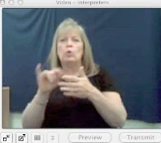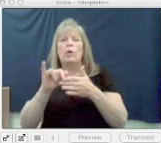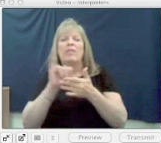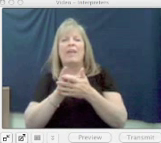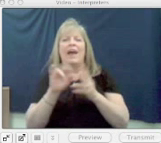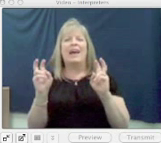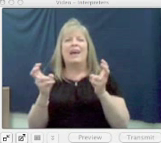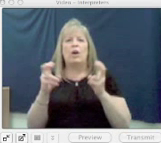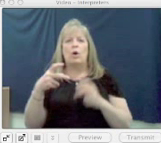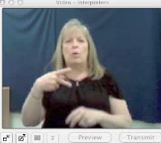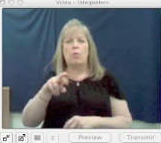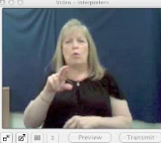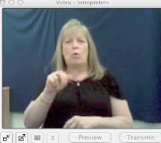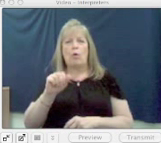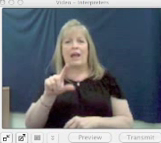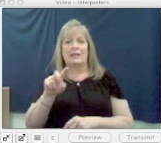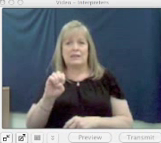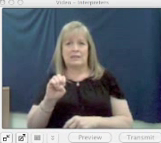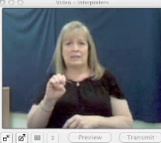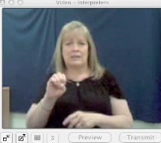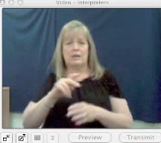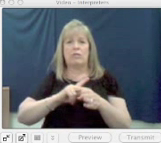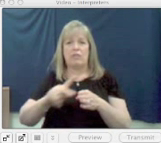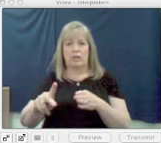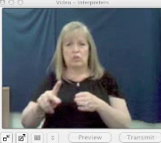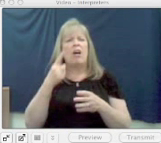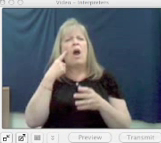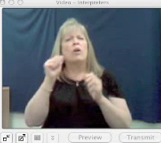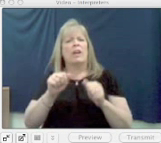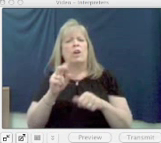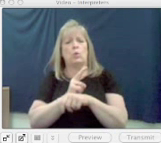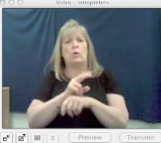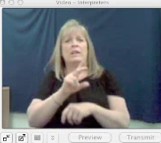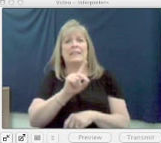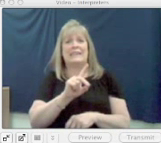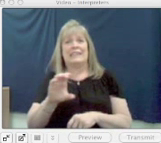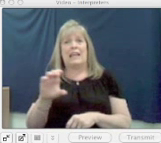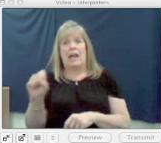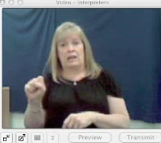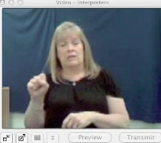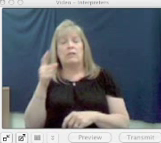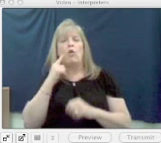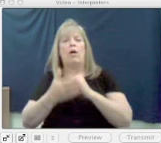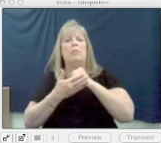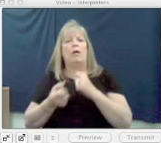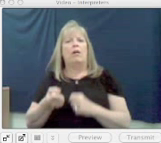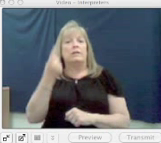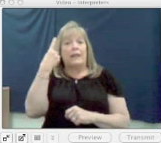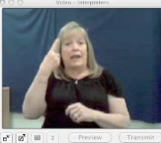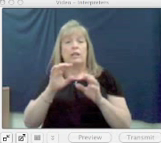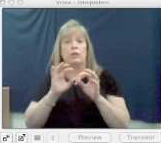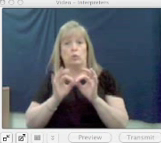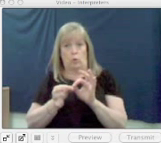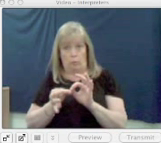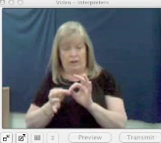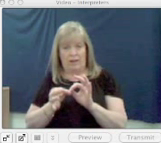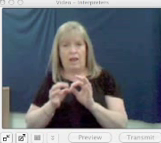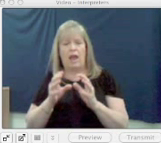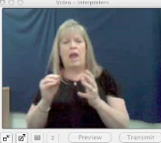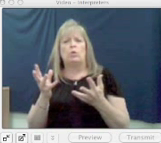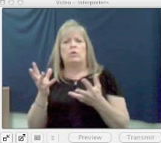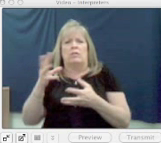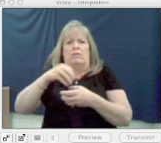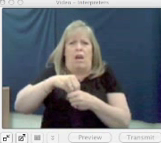can be used to understand interpreting and to engage in interpreting and to